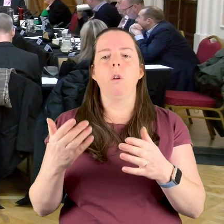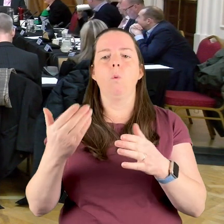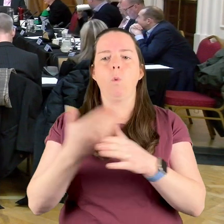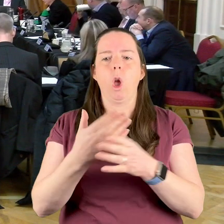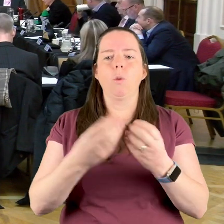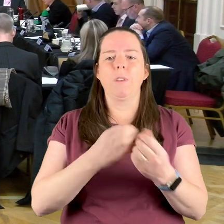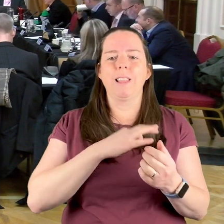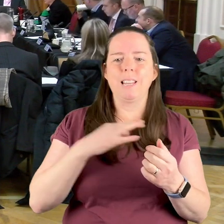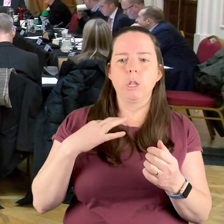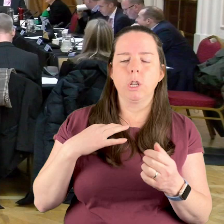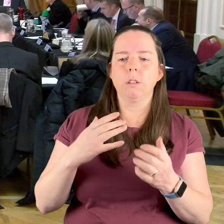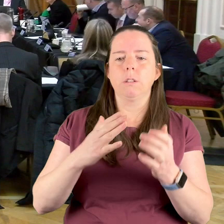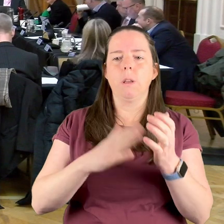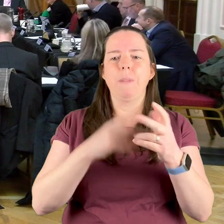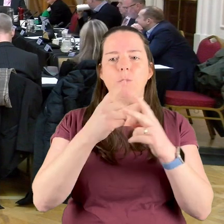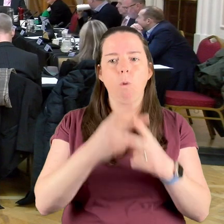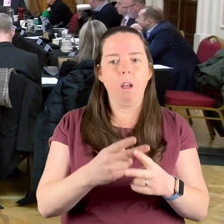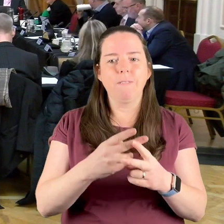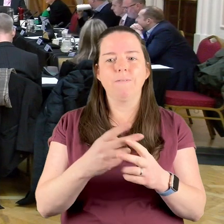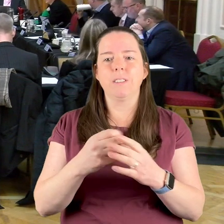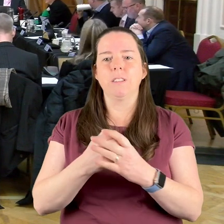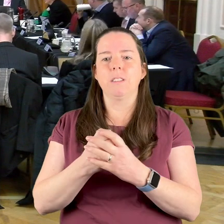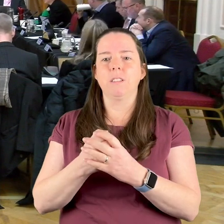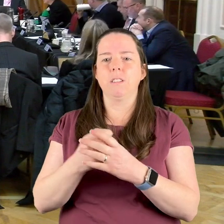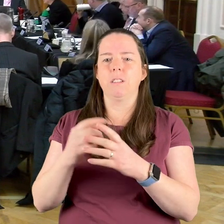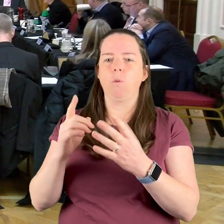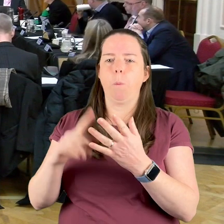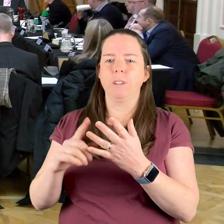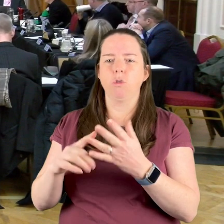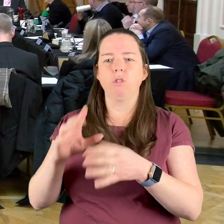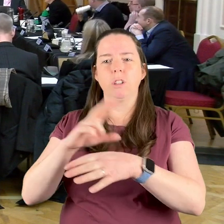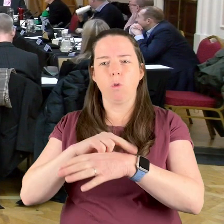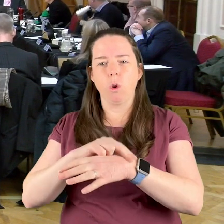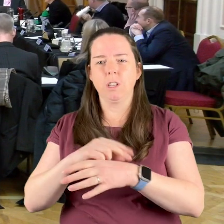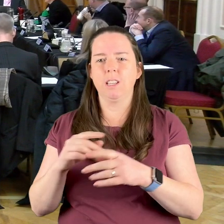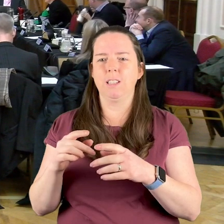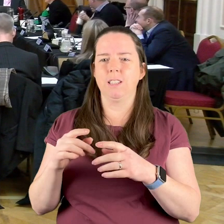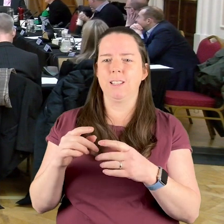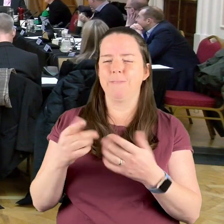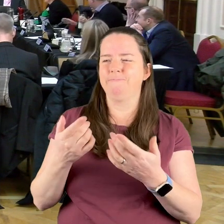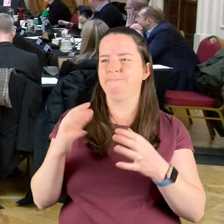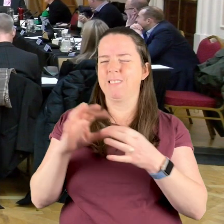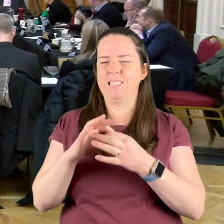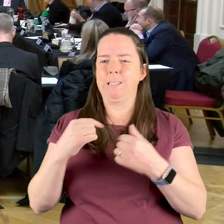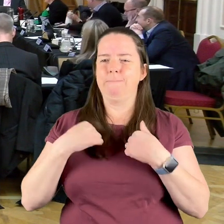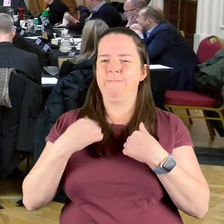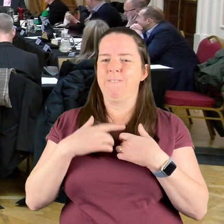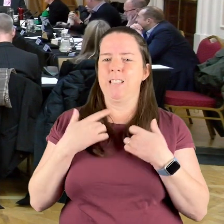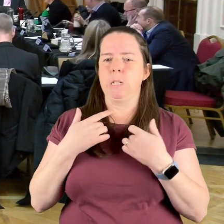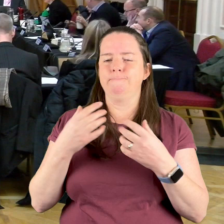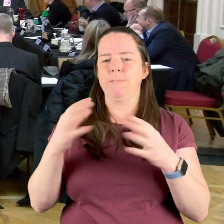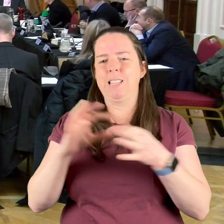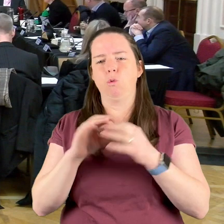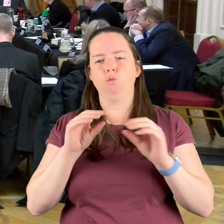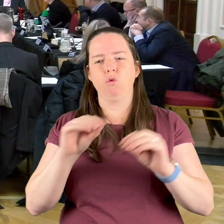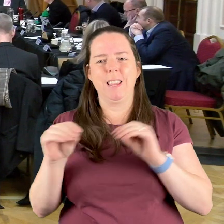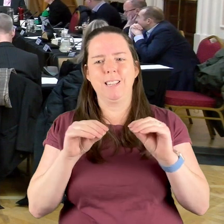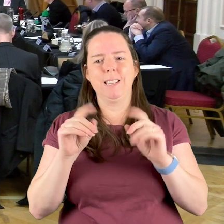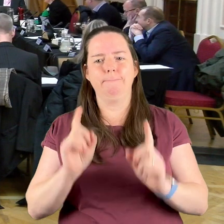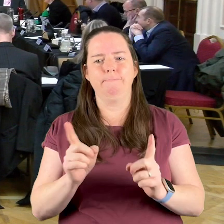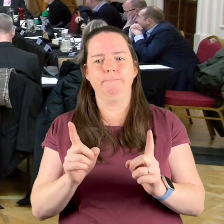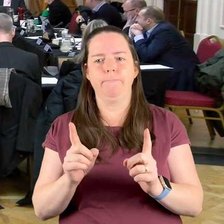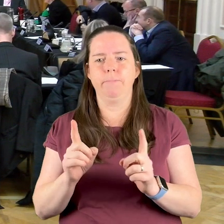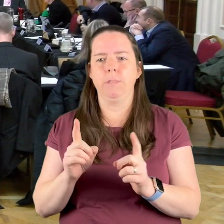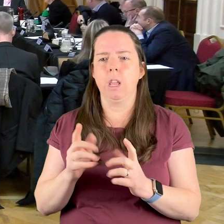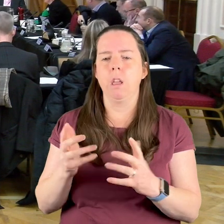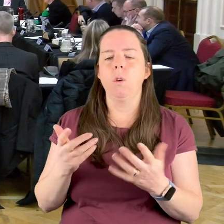other clinicians, both other midwives and obstetricians. So there's something for me about the training. There's the other bit